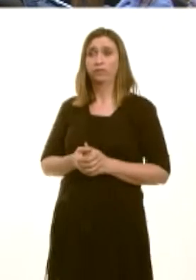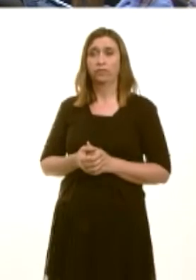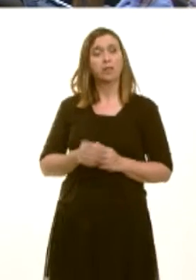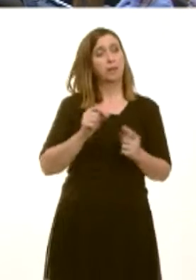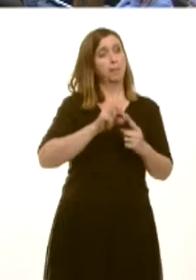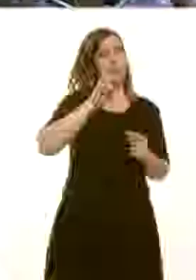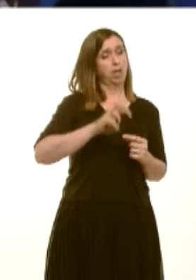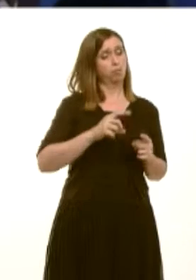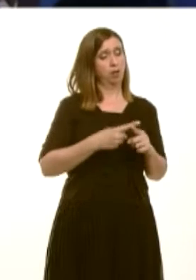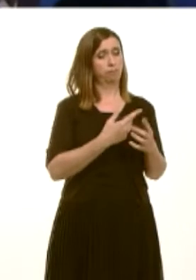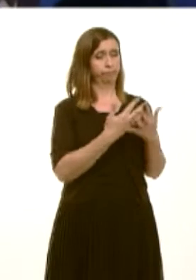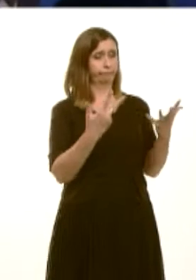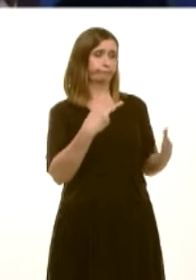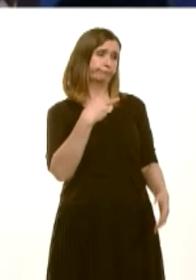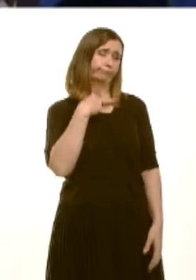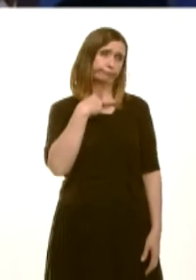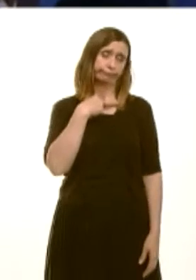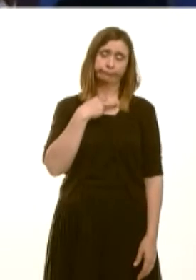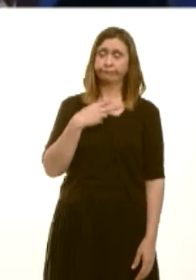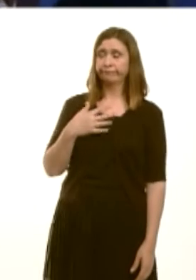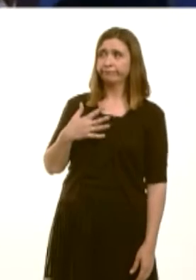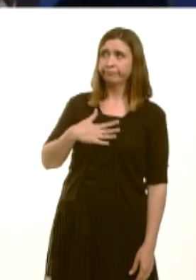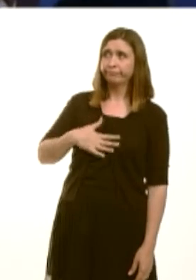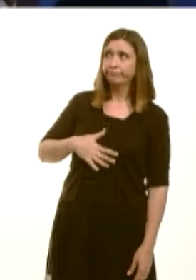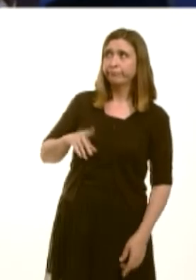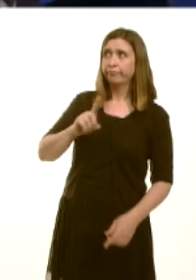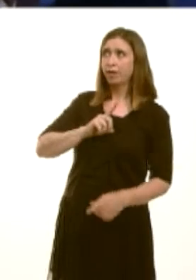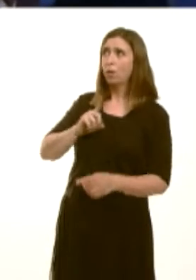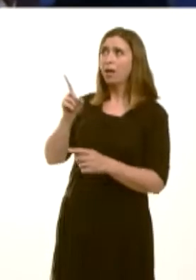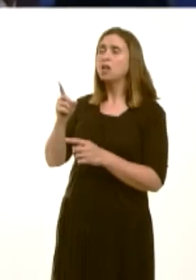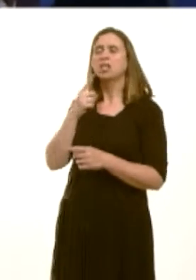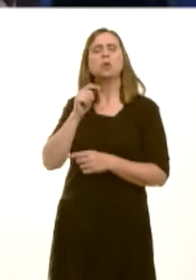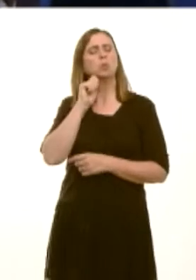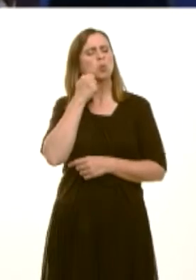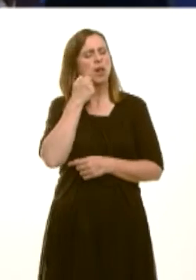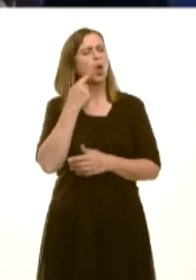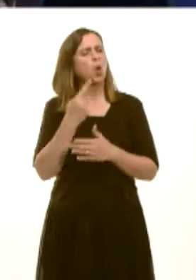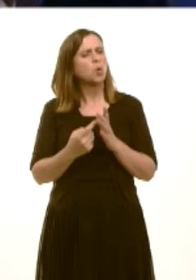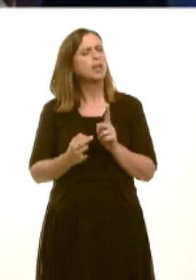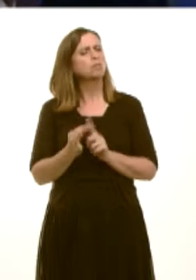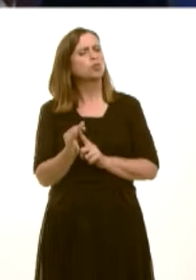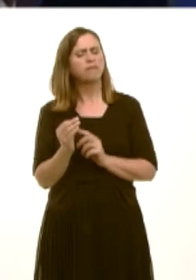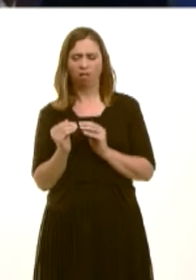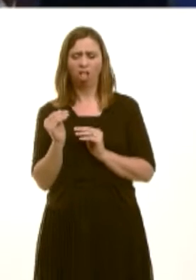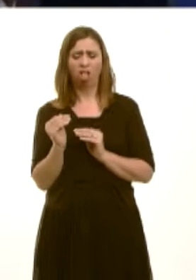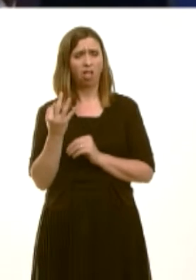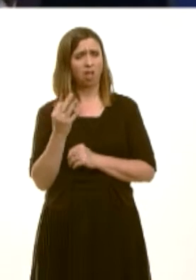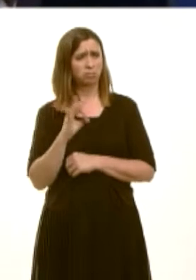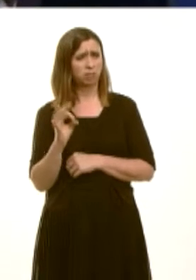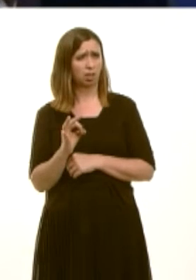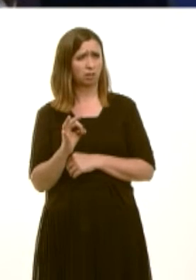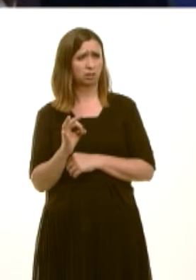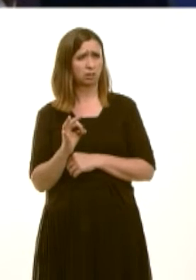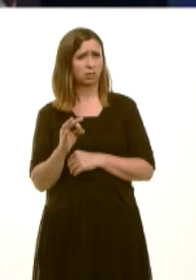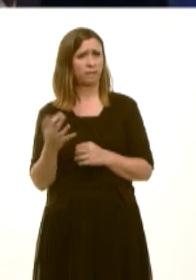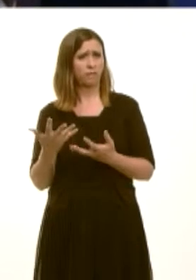and many other people were very disappointed the government had settled for a commitment of just 8% improvement in energy